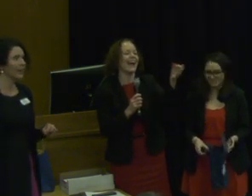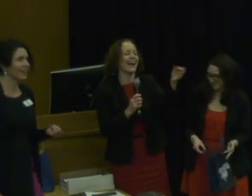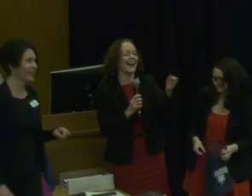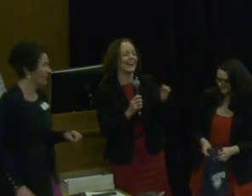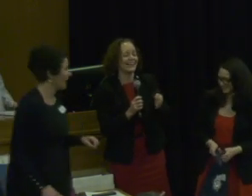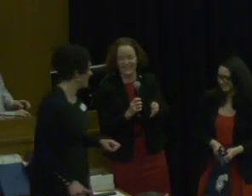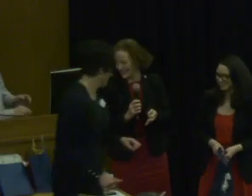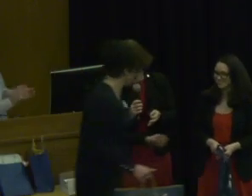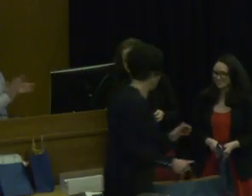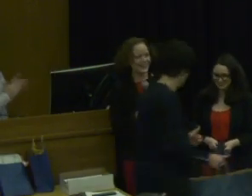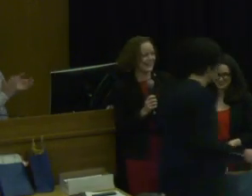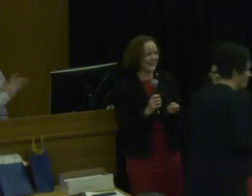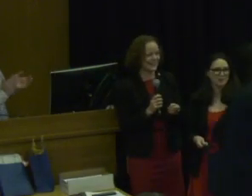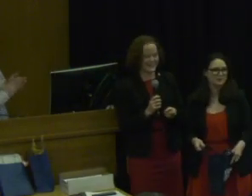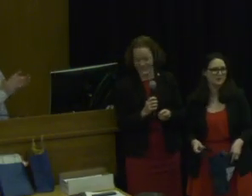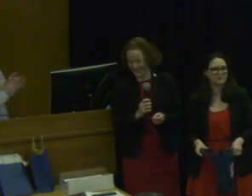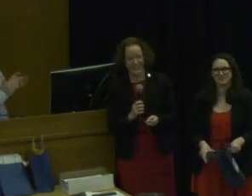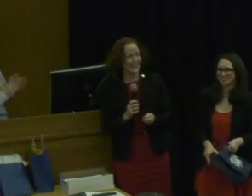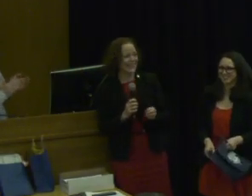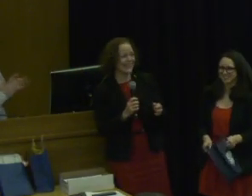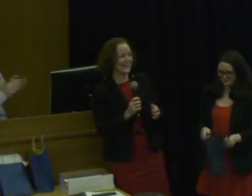Yeah. Yay.